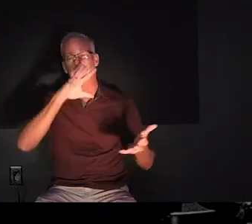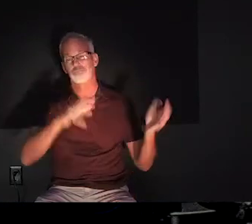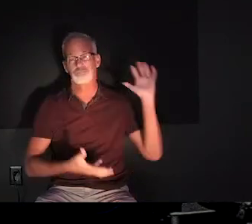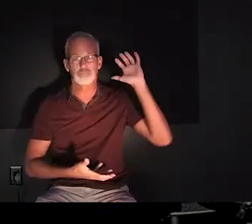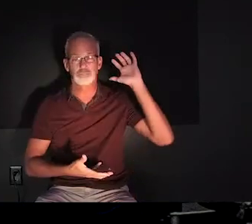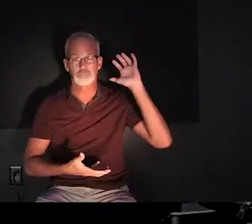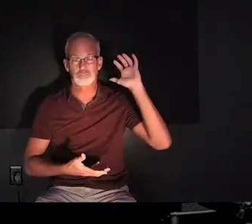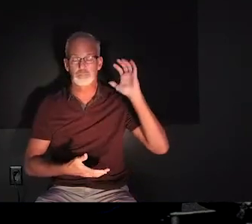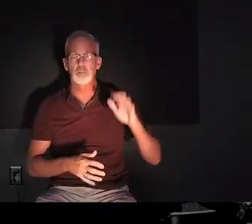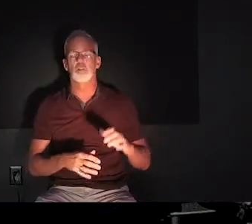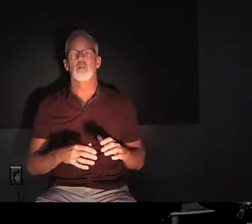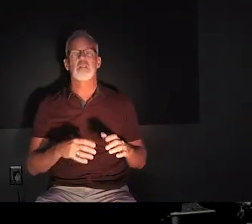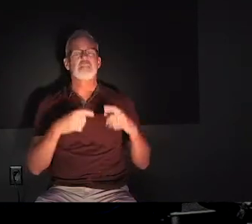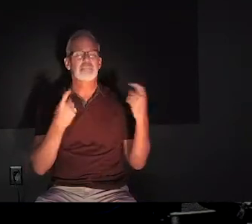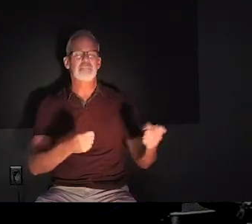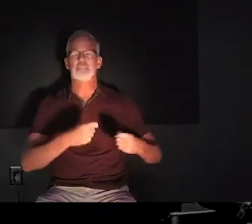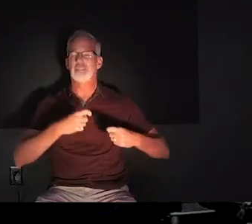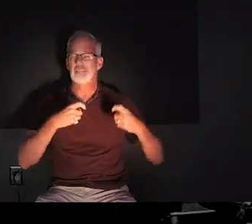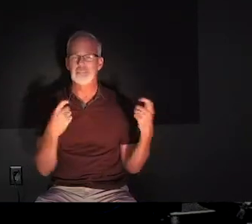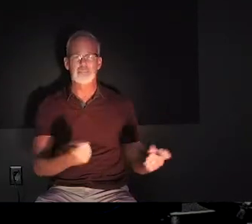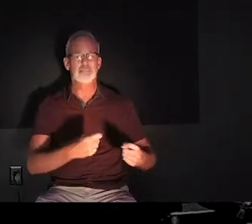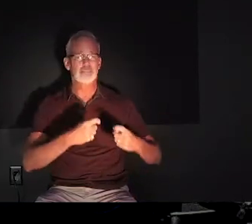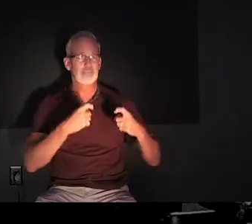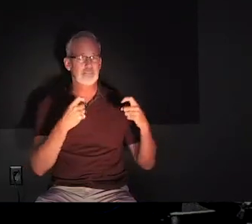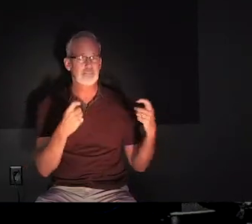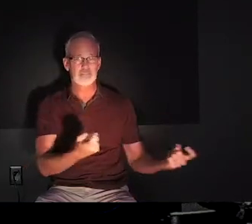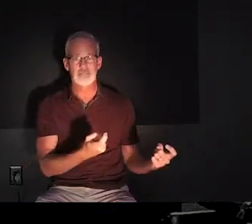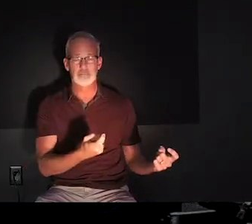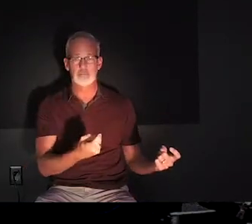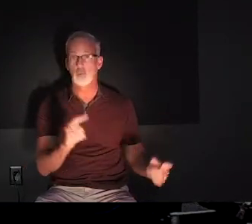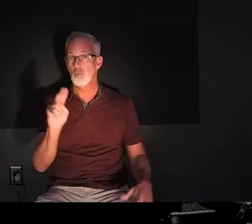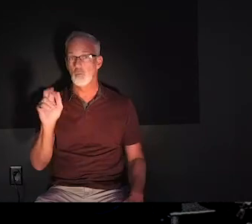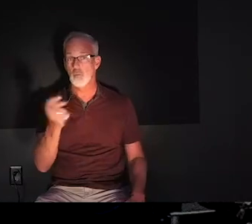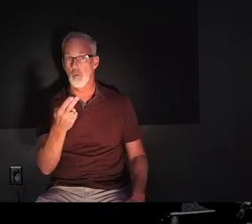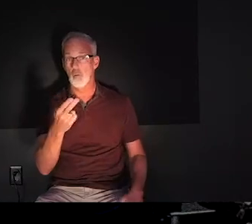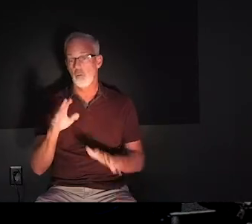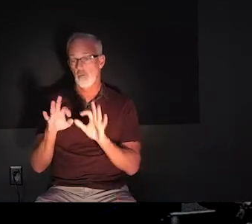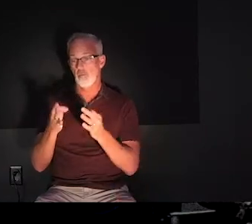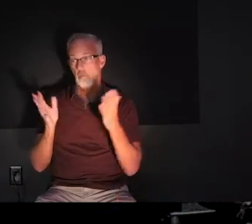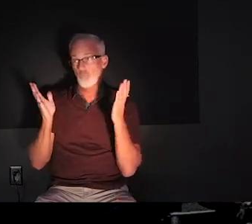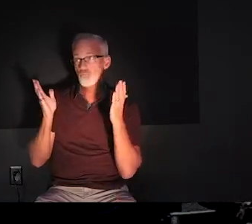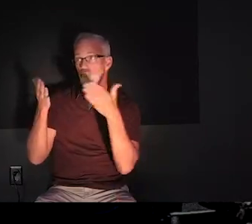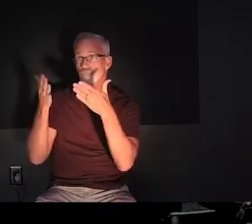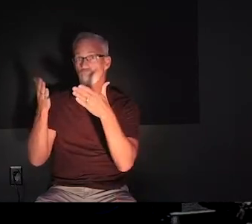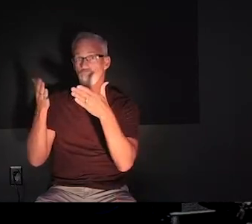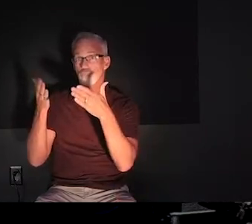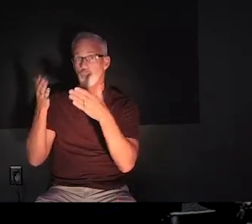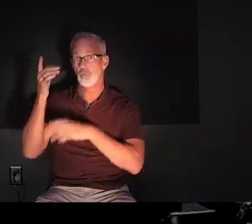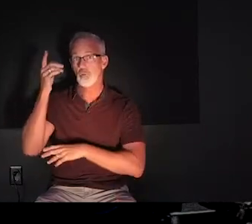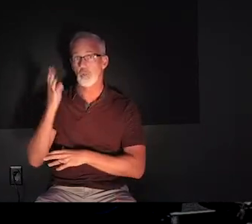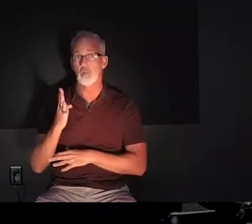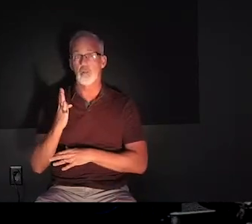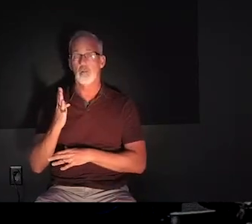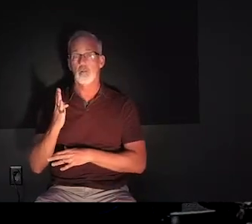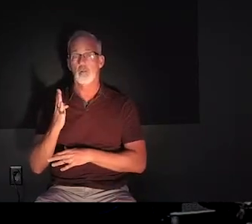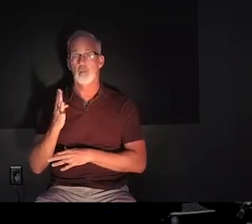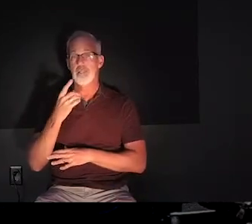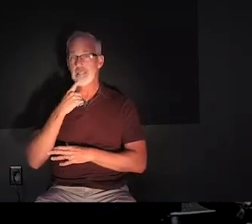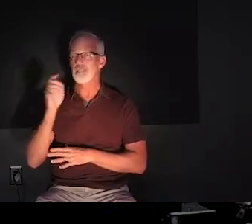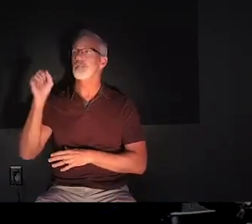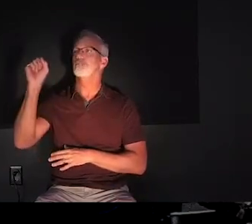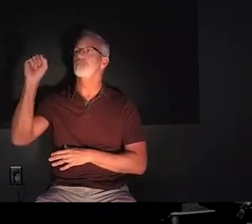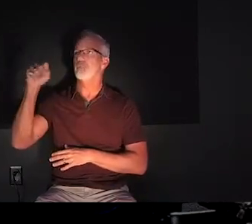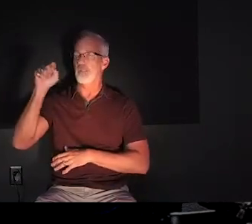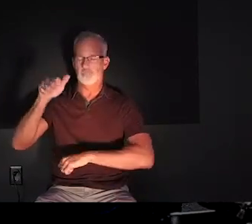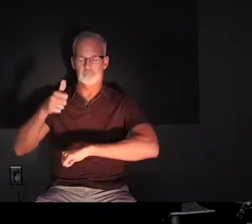They were over the top a mess. But you know what Noah and his family did? They said, we